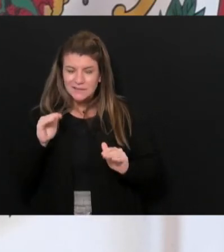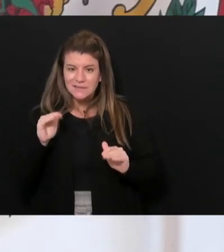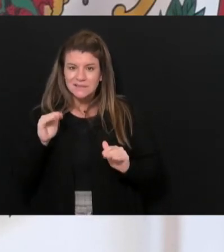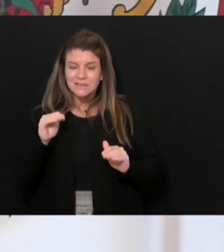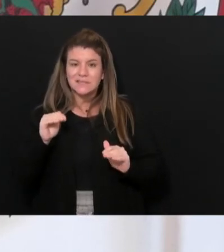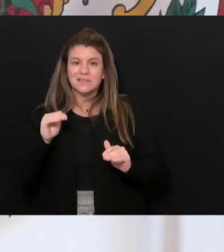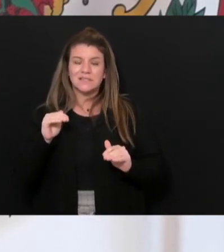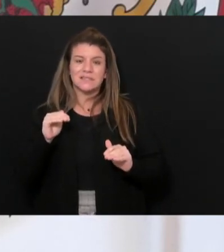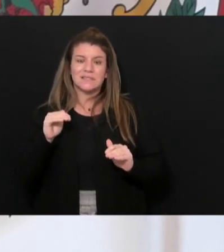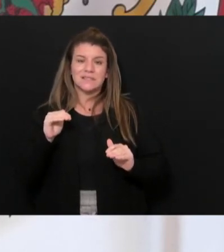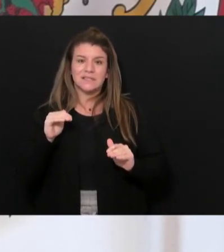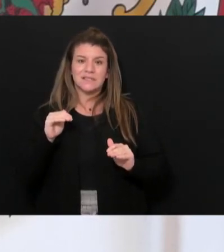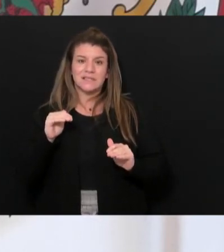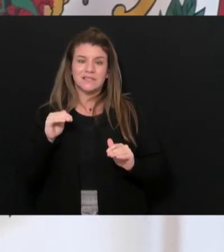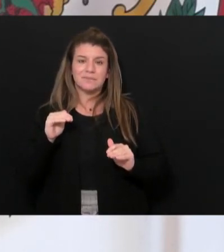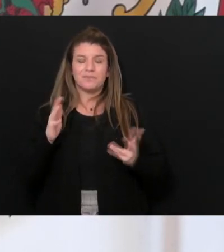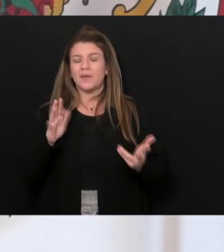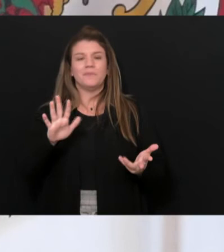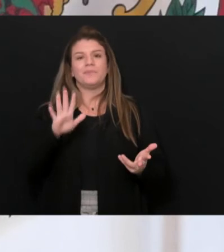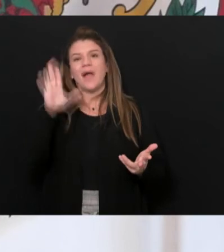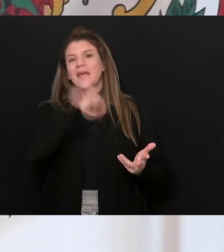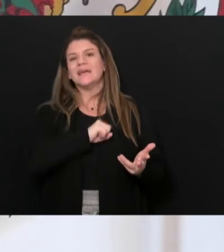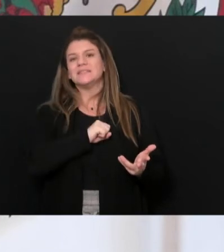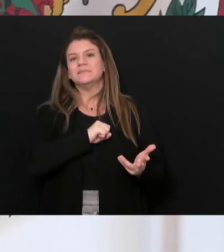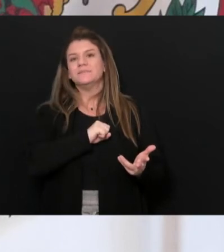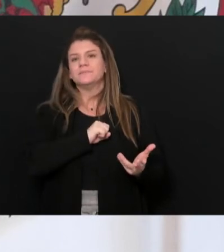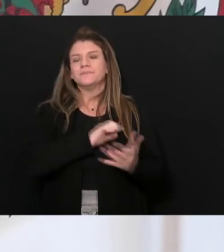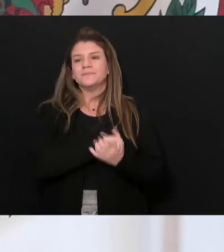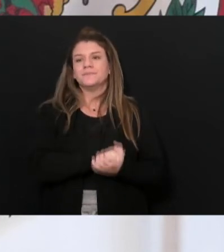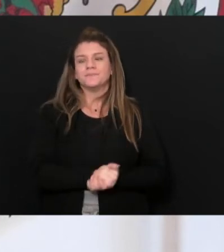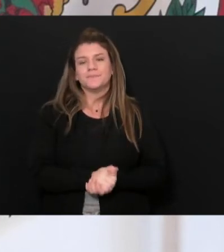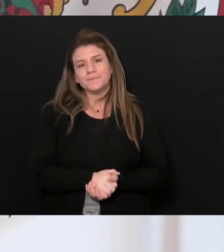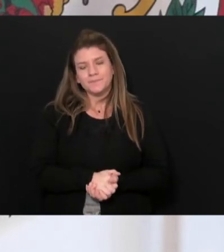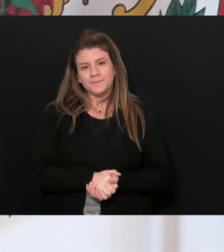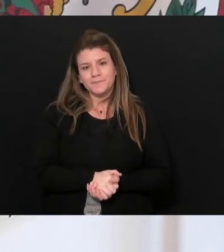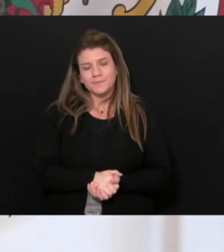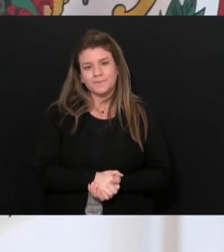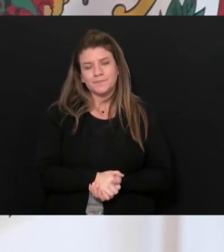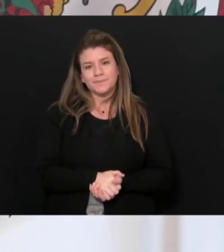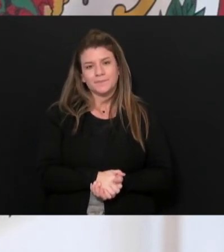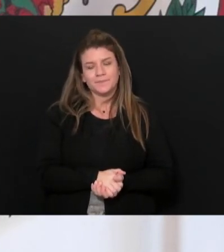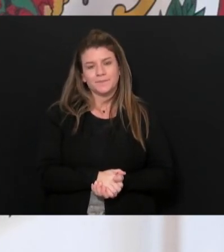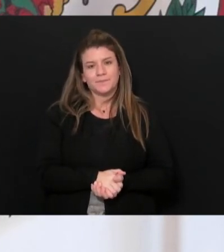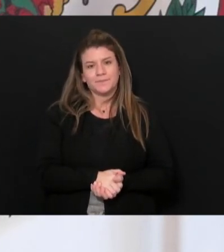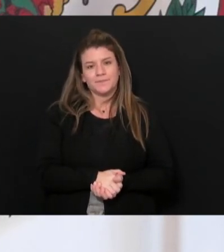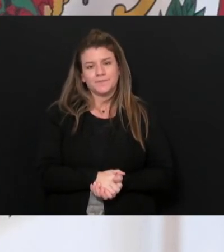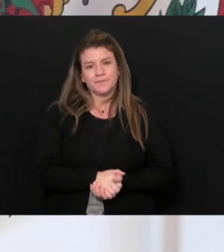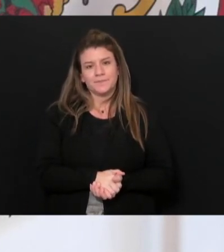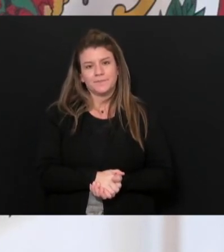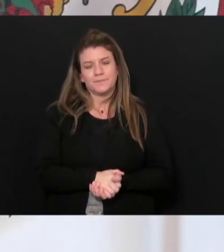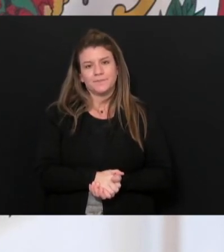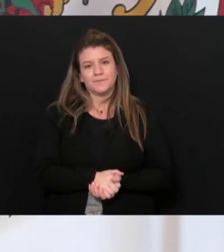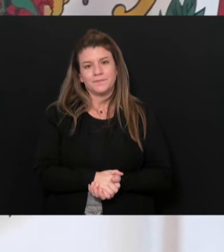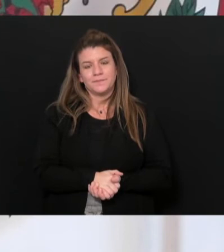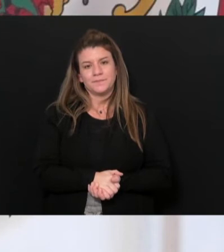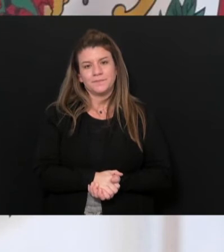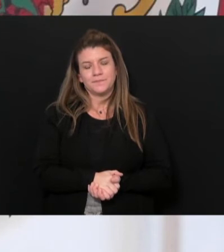that I guess the nice thing in exchange,